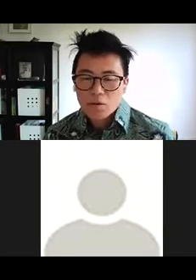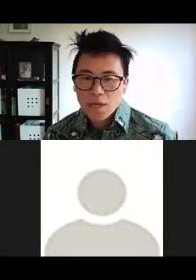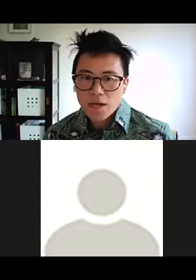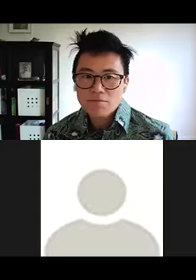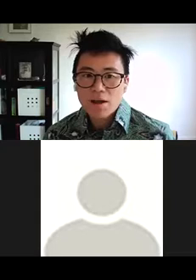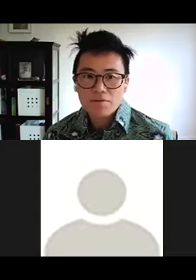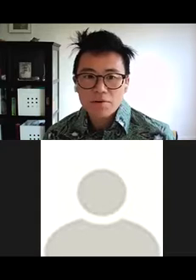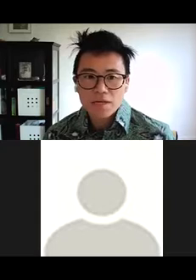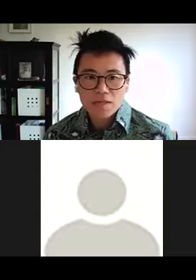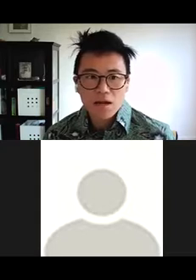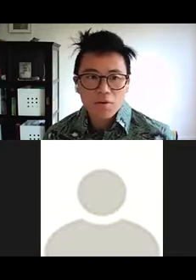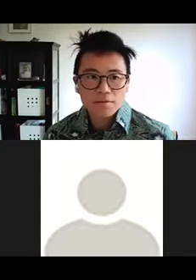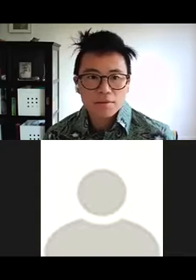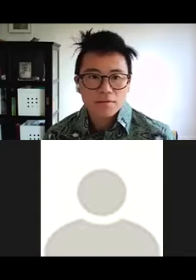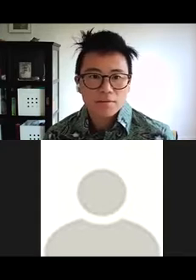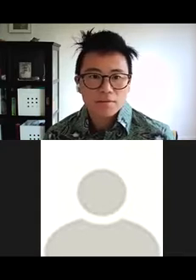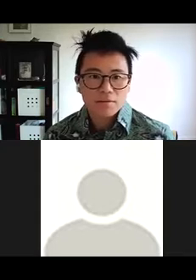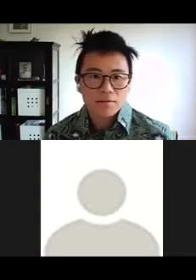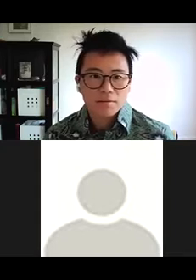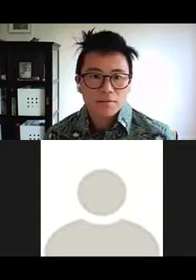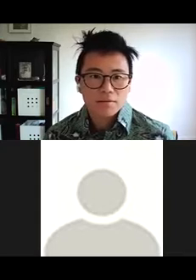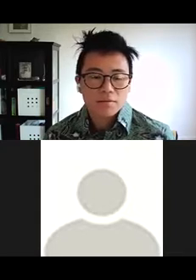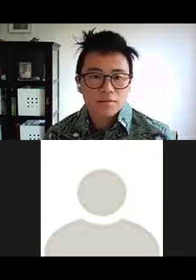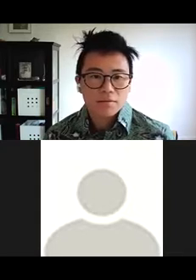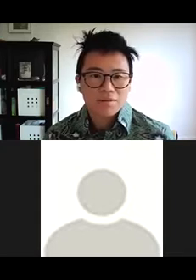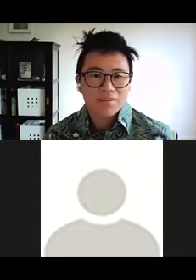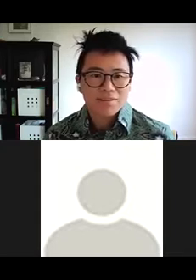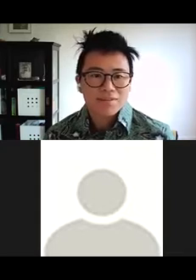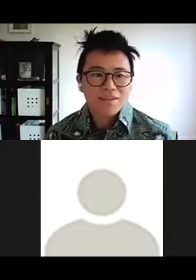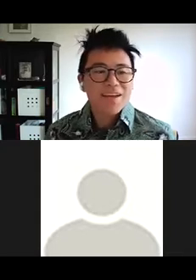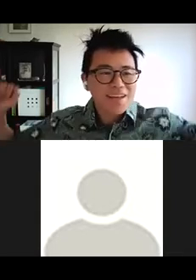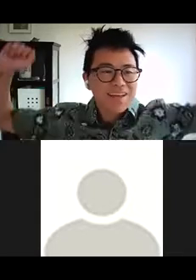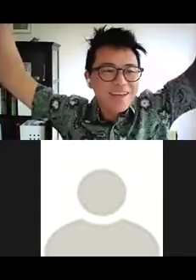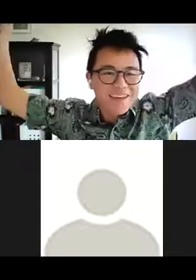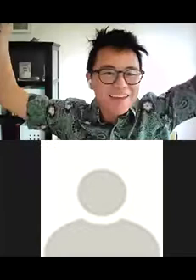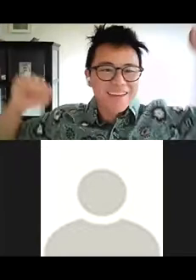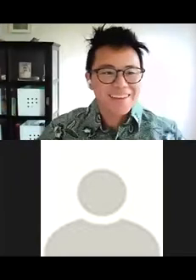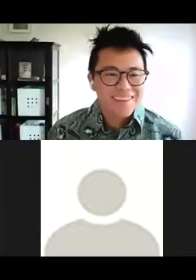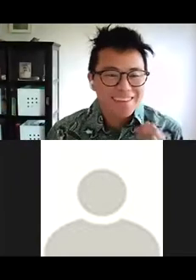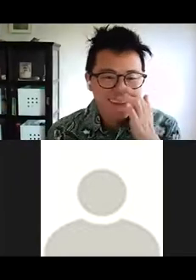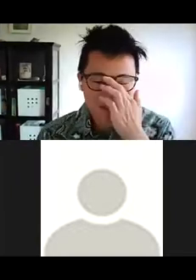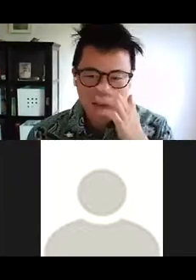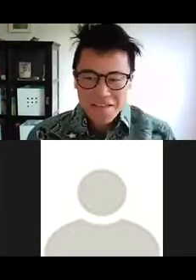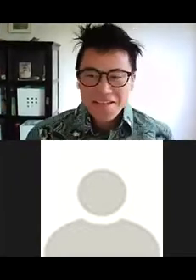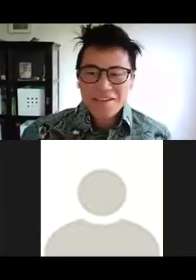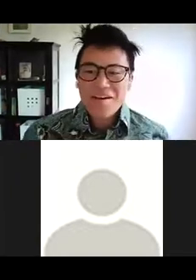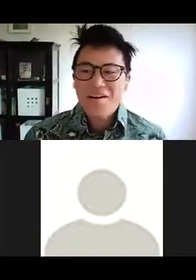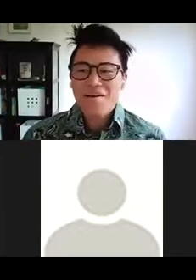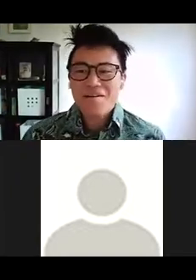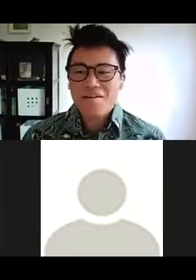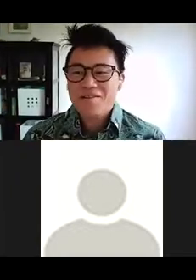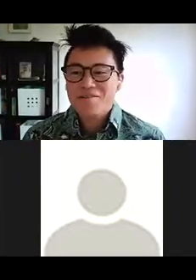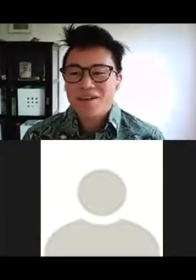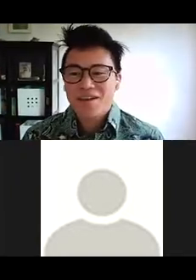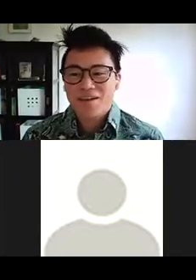I'm sorry, we end at 5:30, is that correct? No, we have until 6. Hey. Yeah, I was like, I